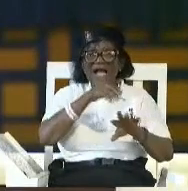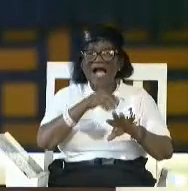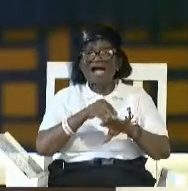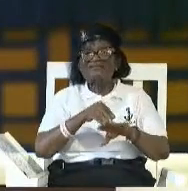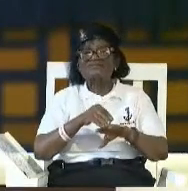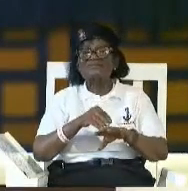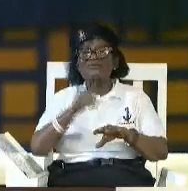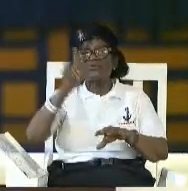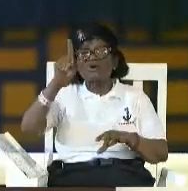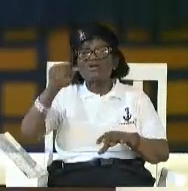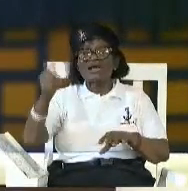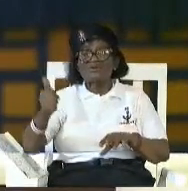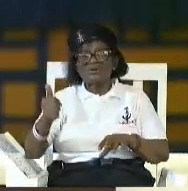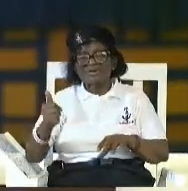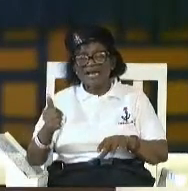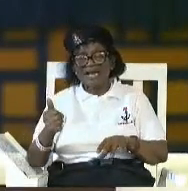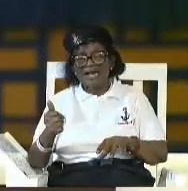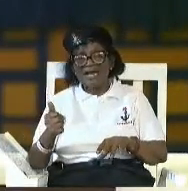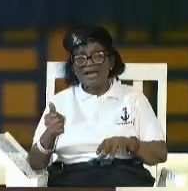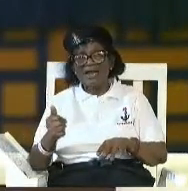mad?